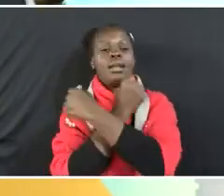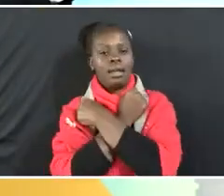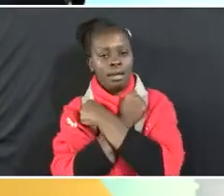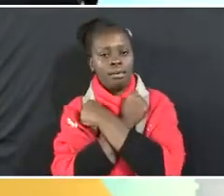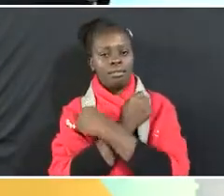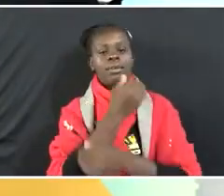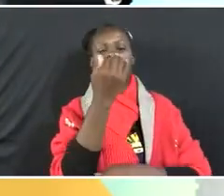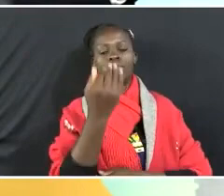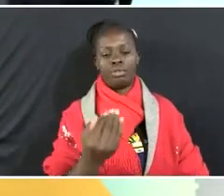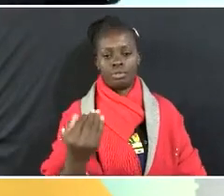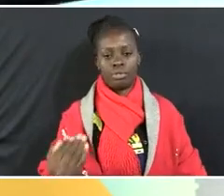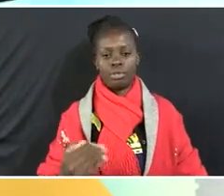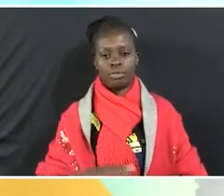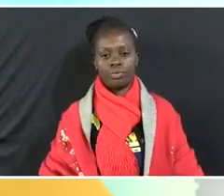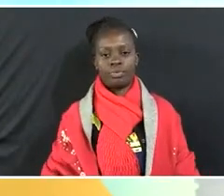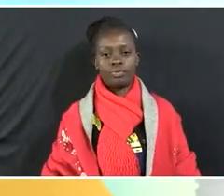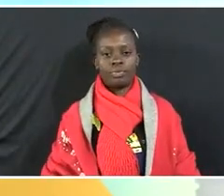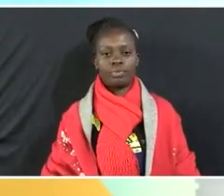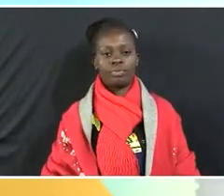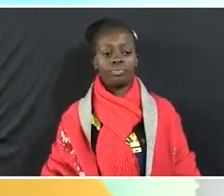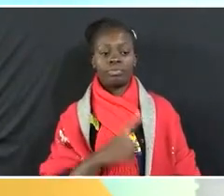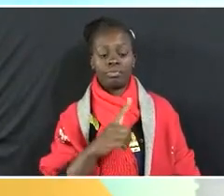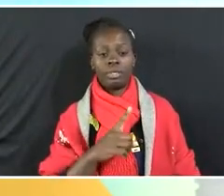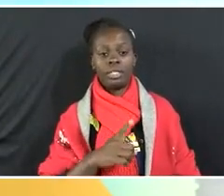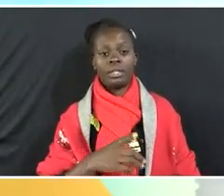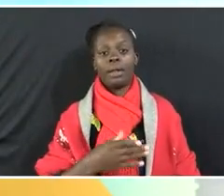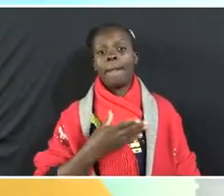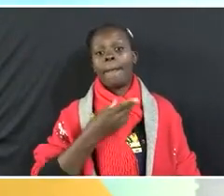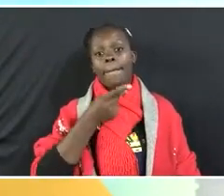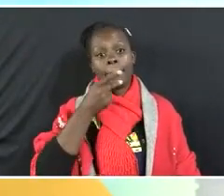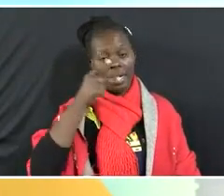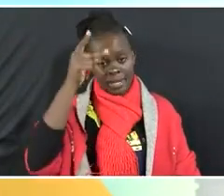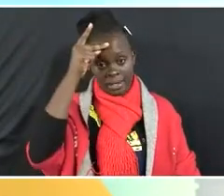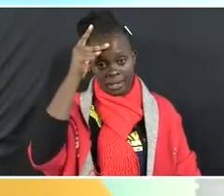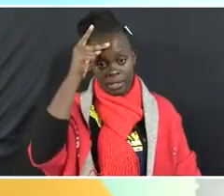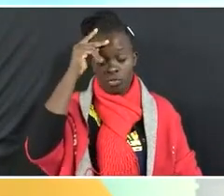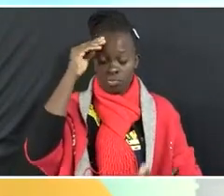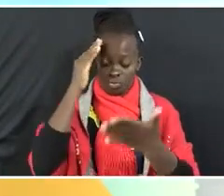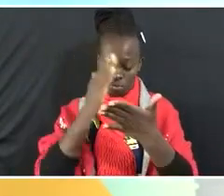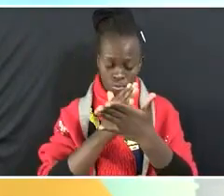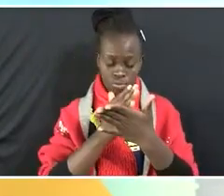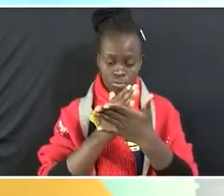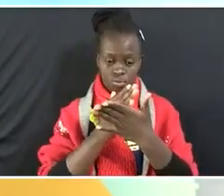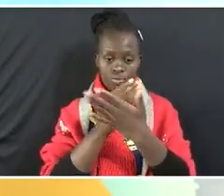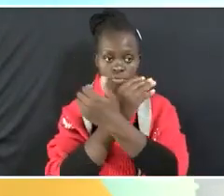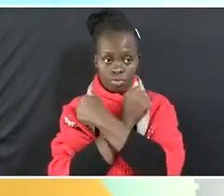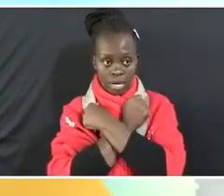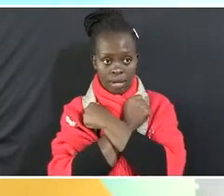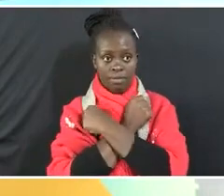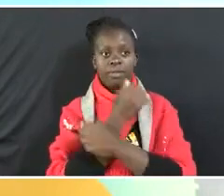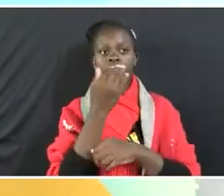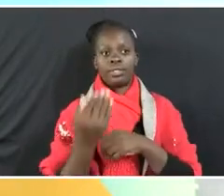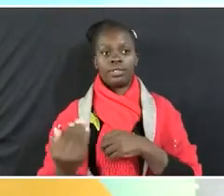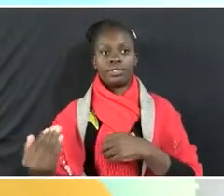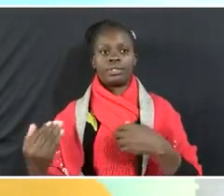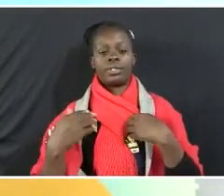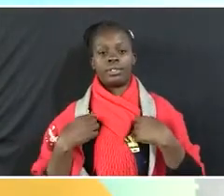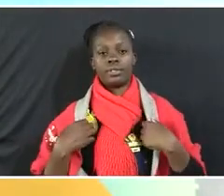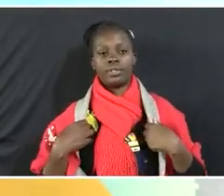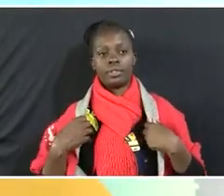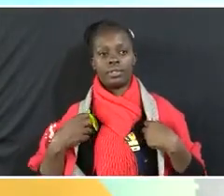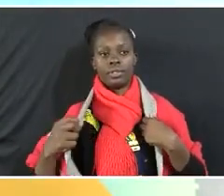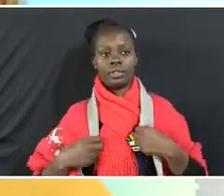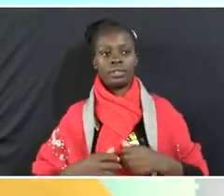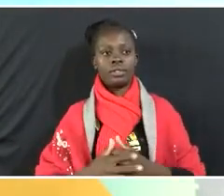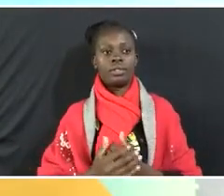I'm a parent. I had to talk about my family so that you understand I am not just talking. I am a parent. When I tell you parents love